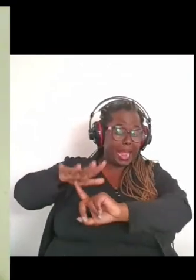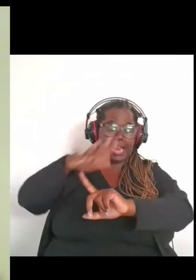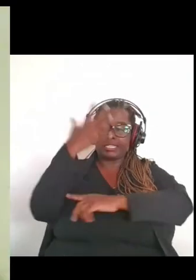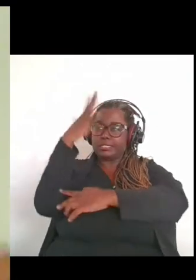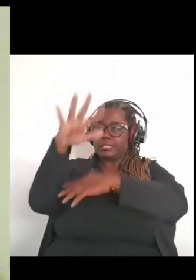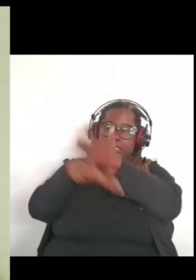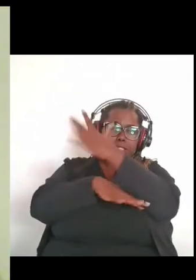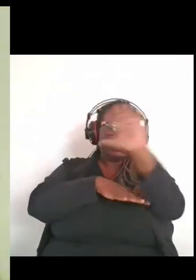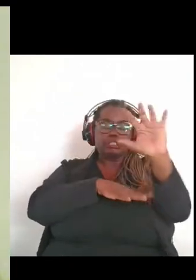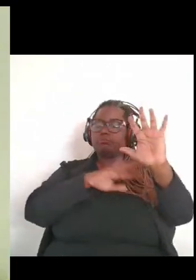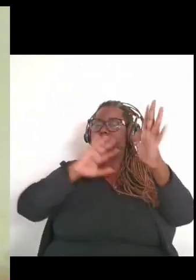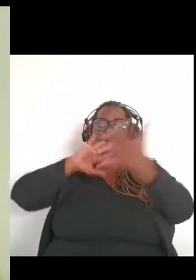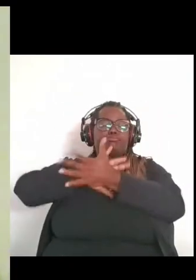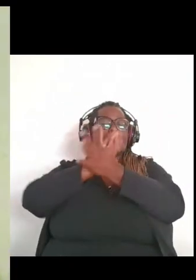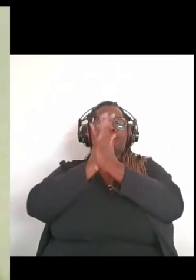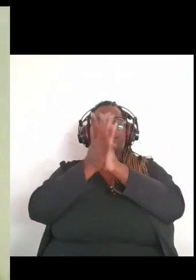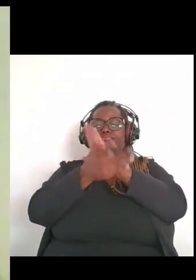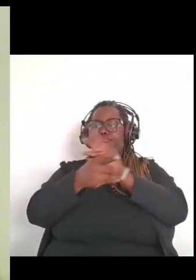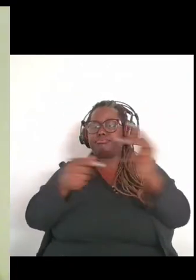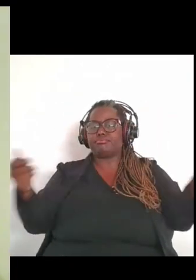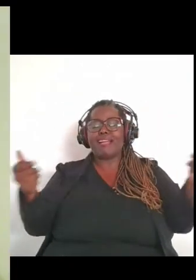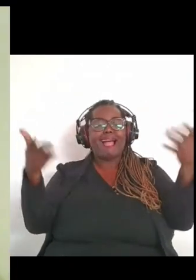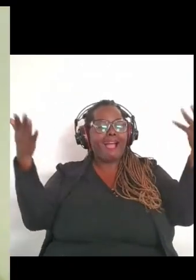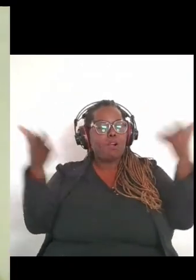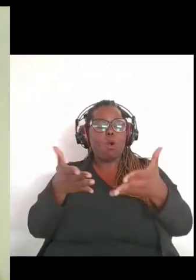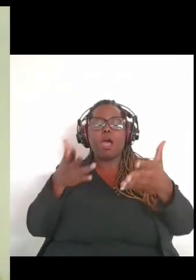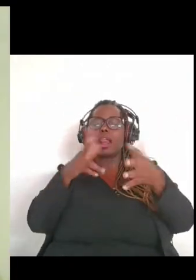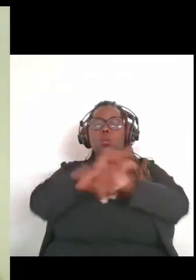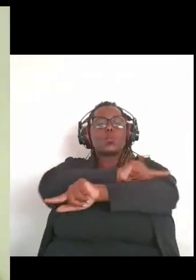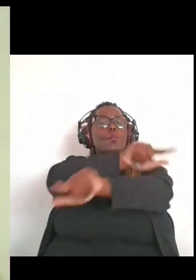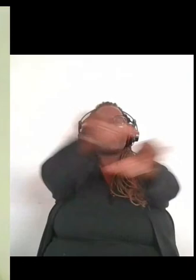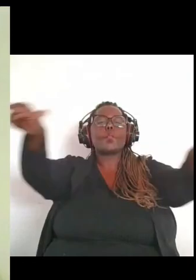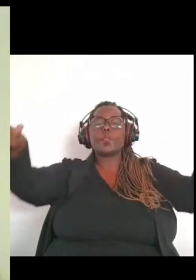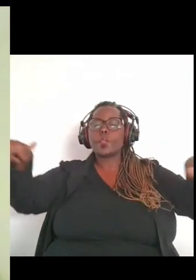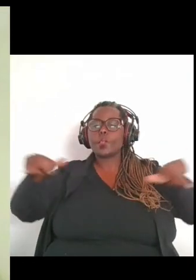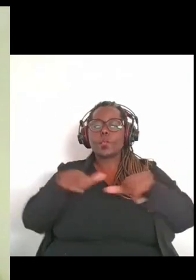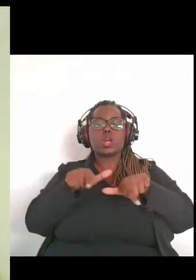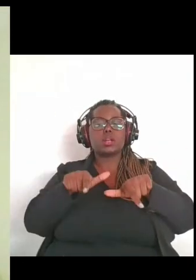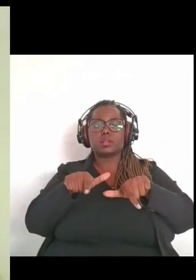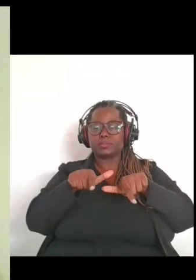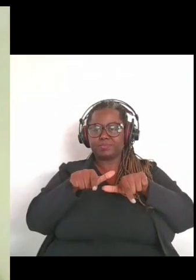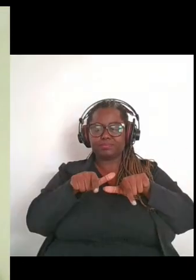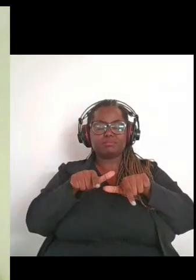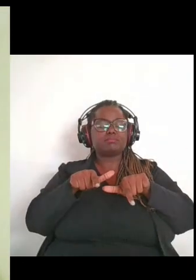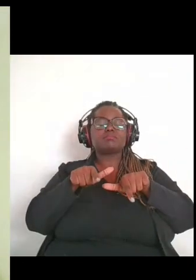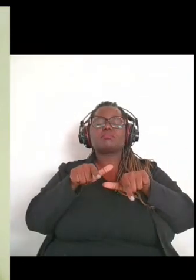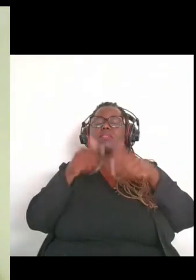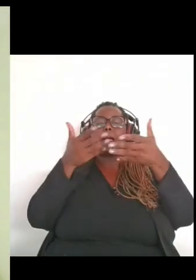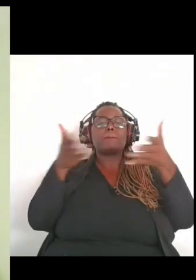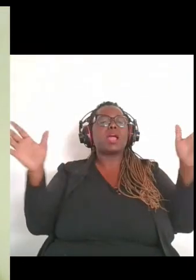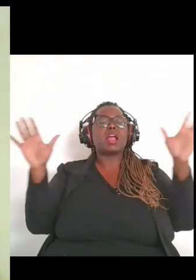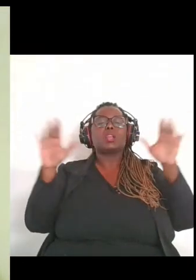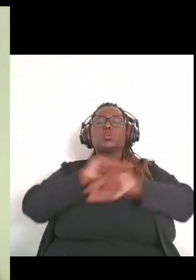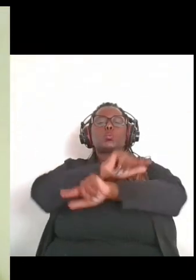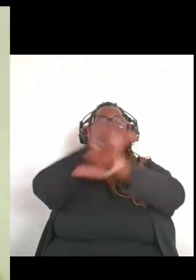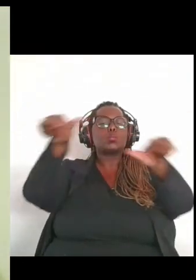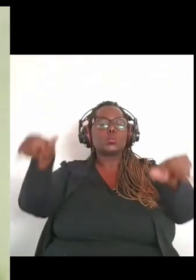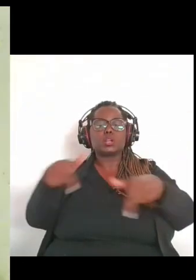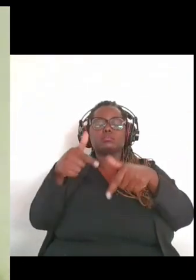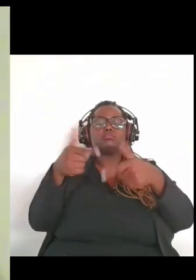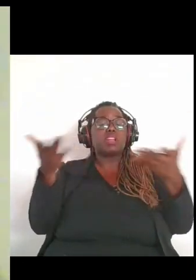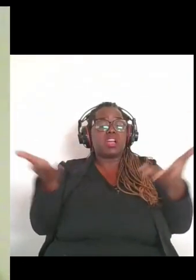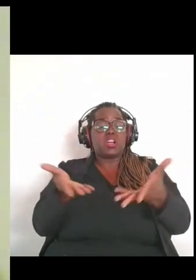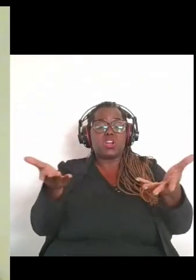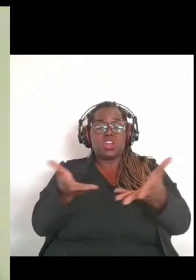wide and everything is open and the gay guys are are done now the